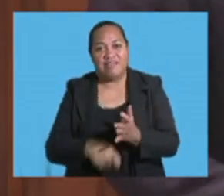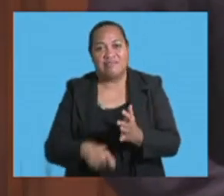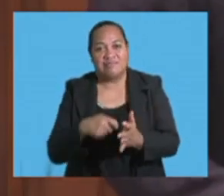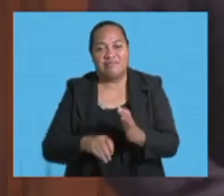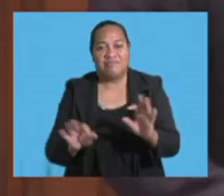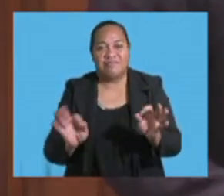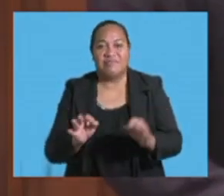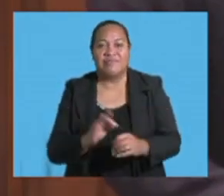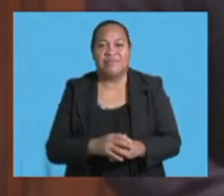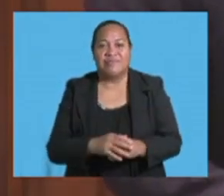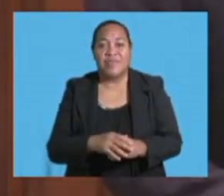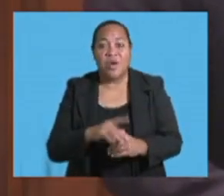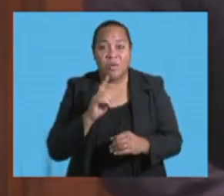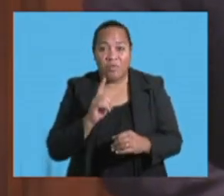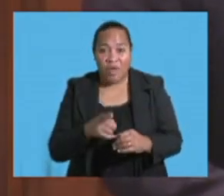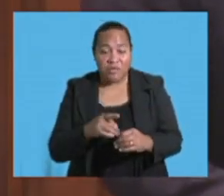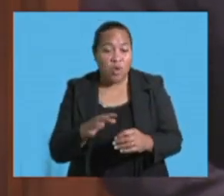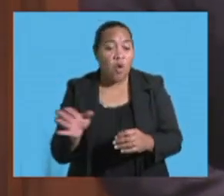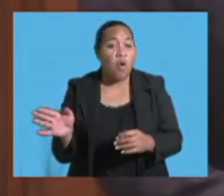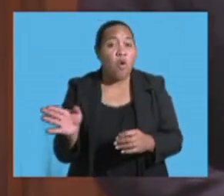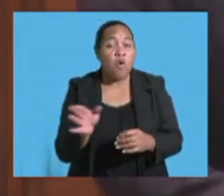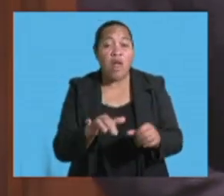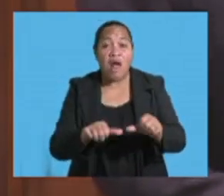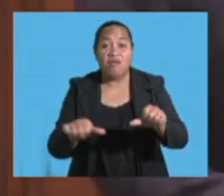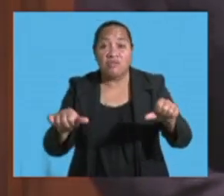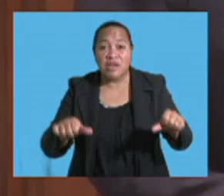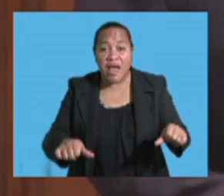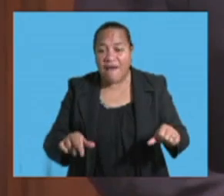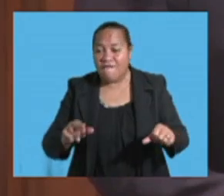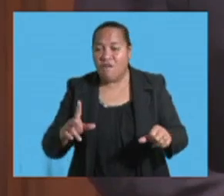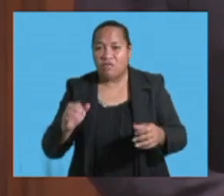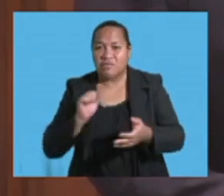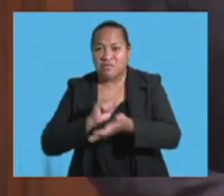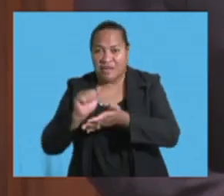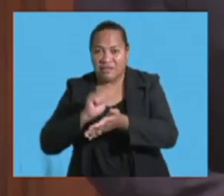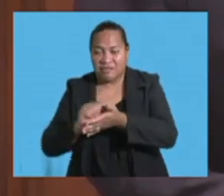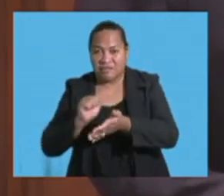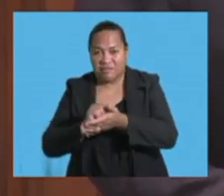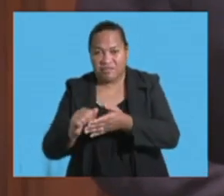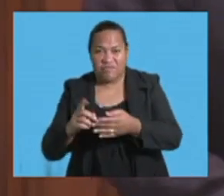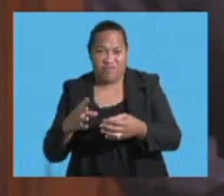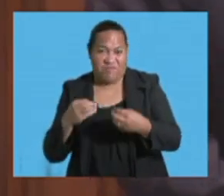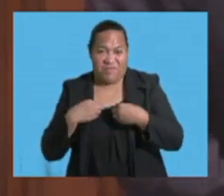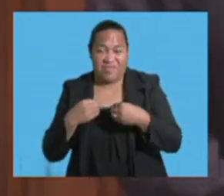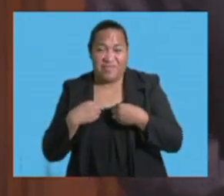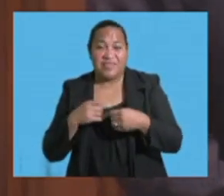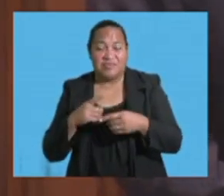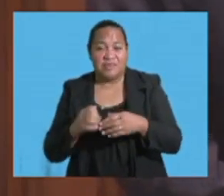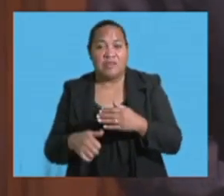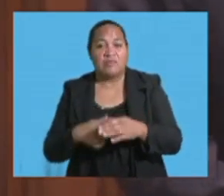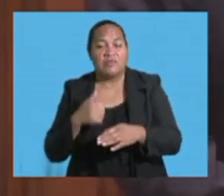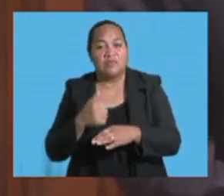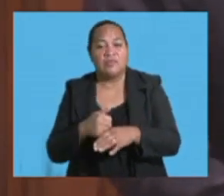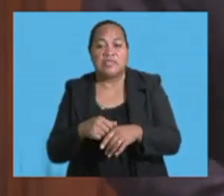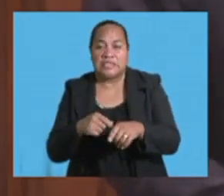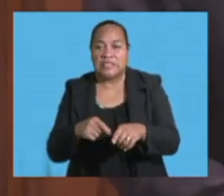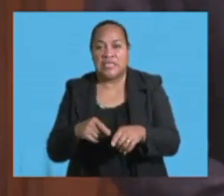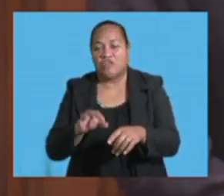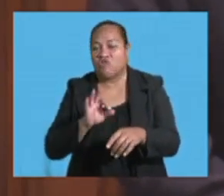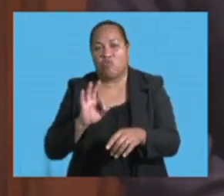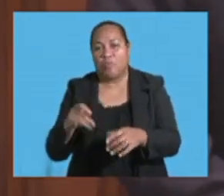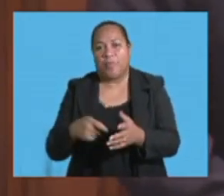of all agricultural items for commercial agriculture and agro-processing establishment is subject to zero